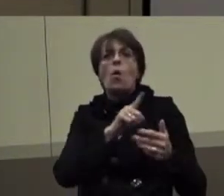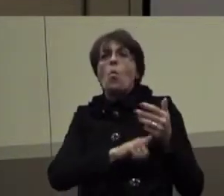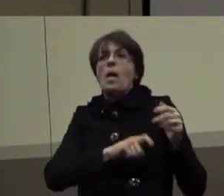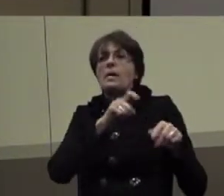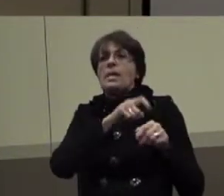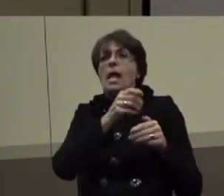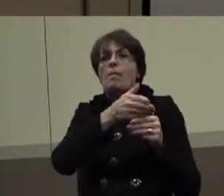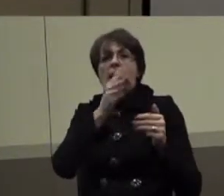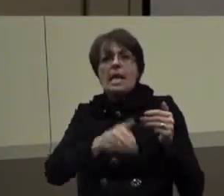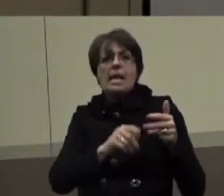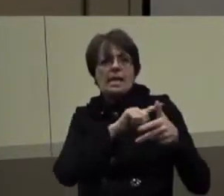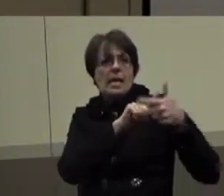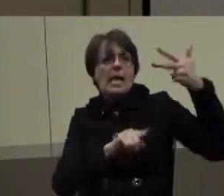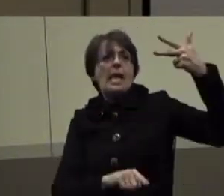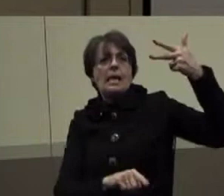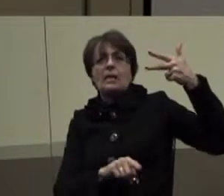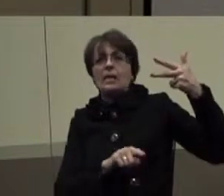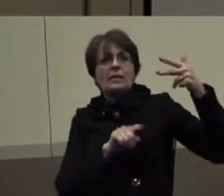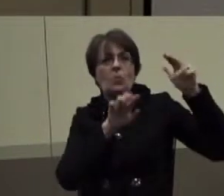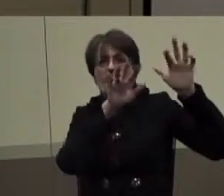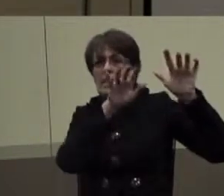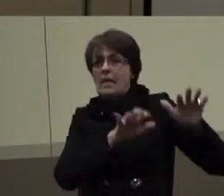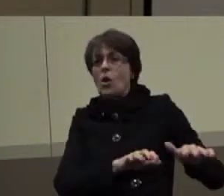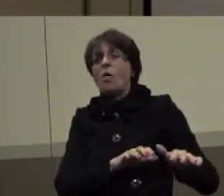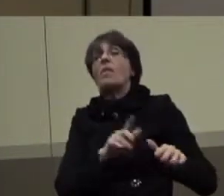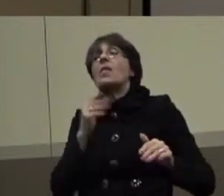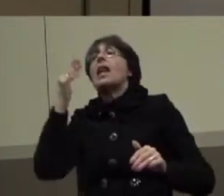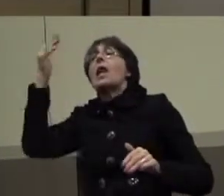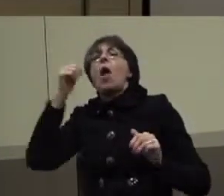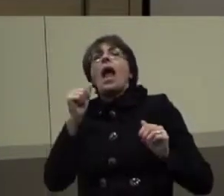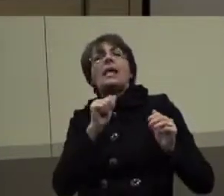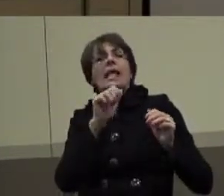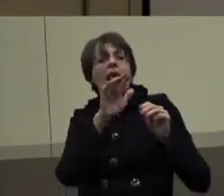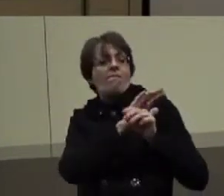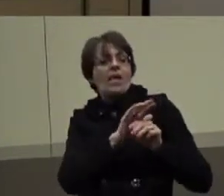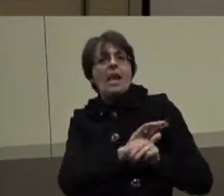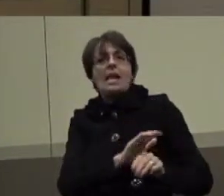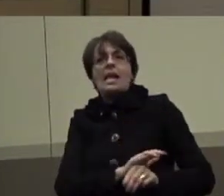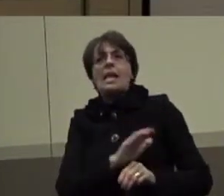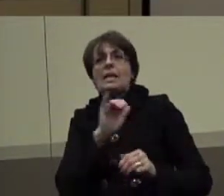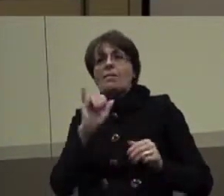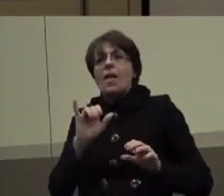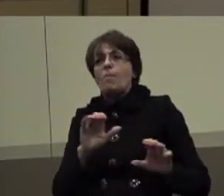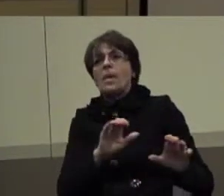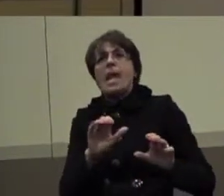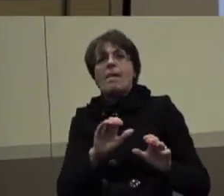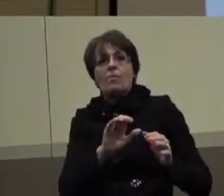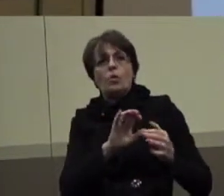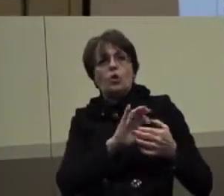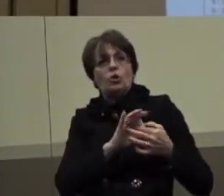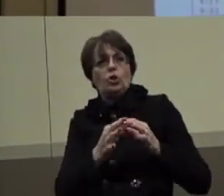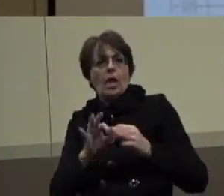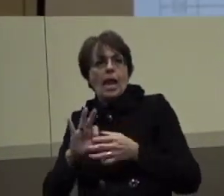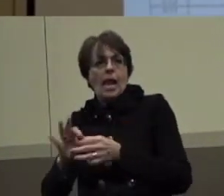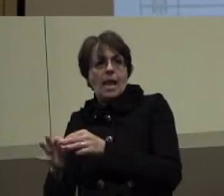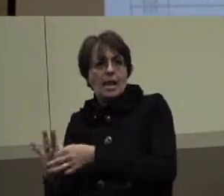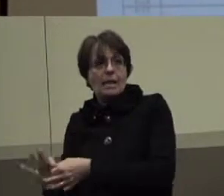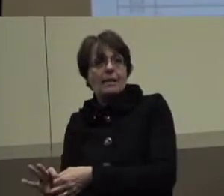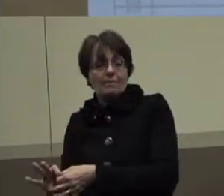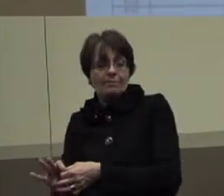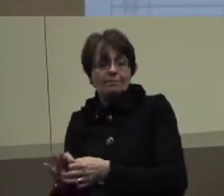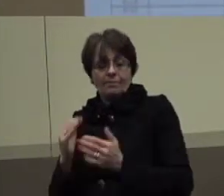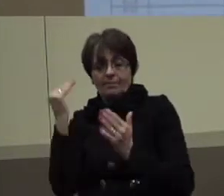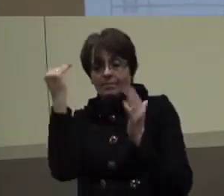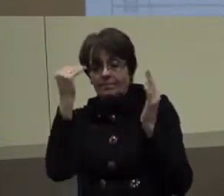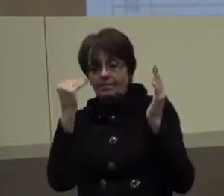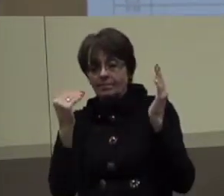all this. Later on, when I have time, I can go back and I can fill in that whole behavior chain. And then I showed